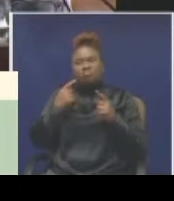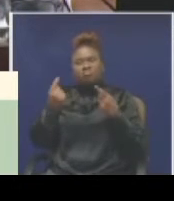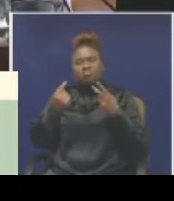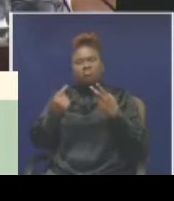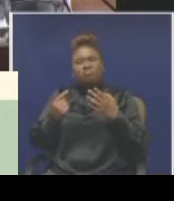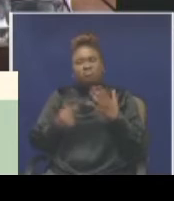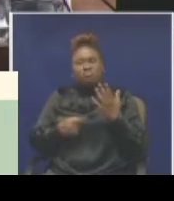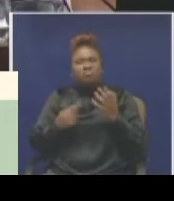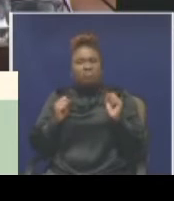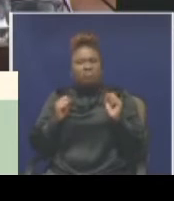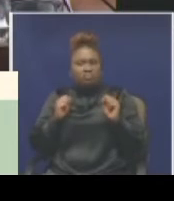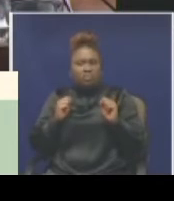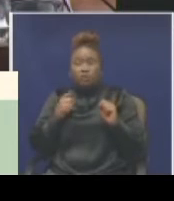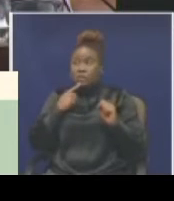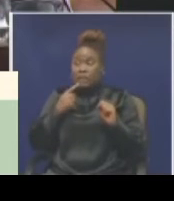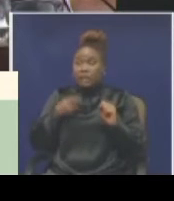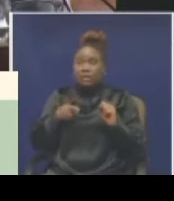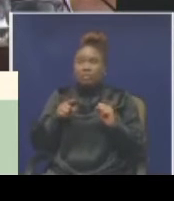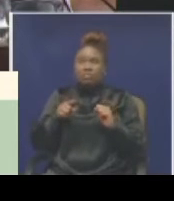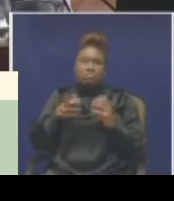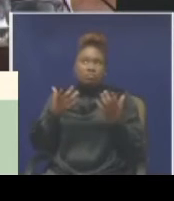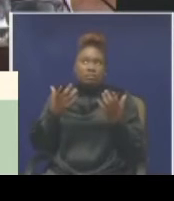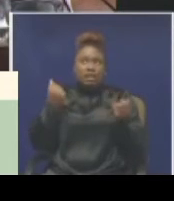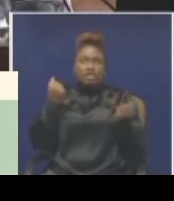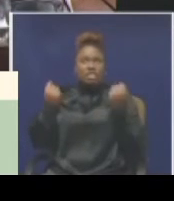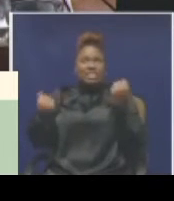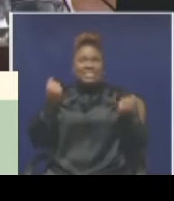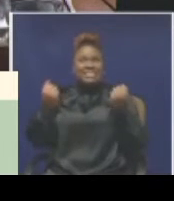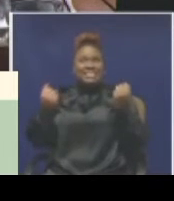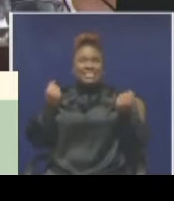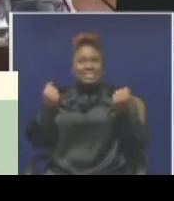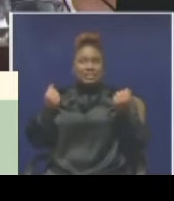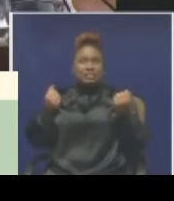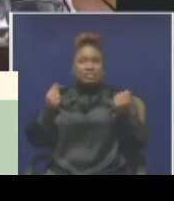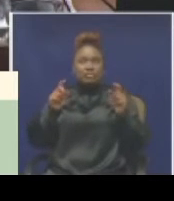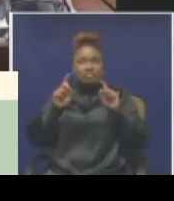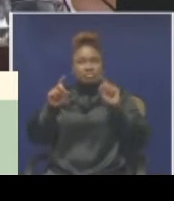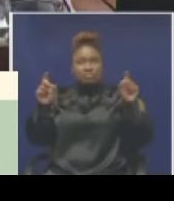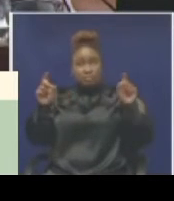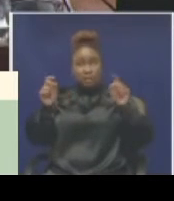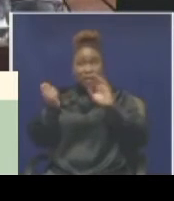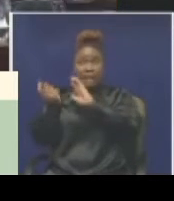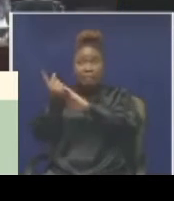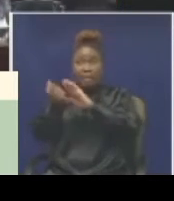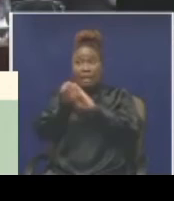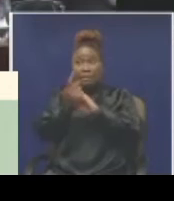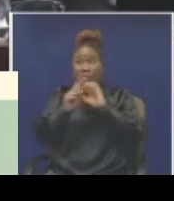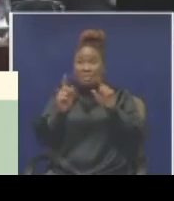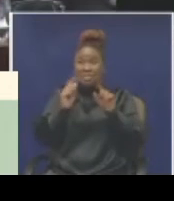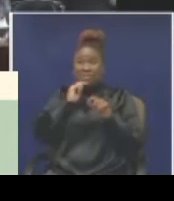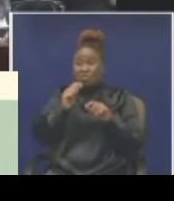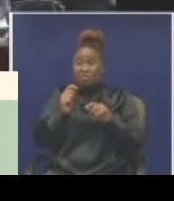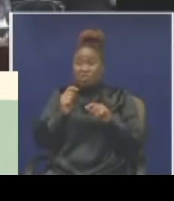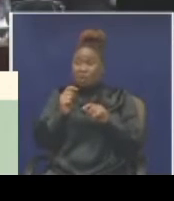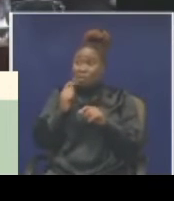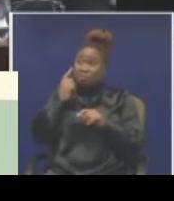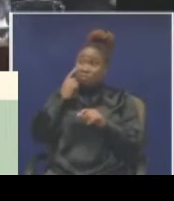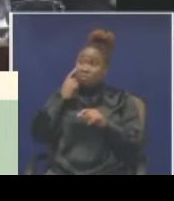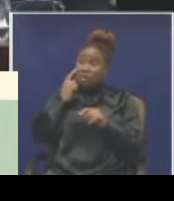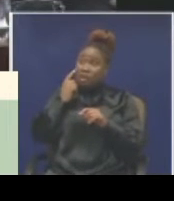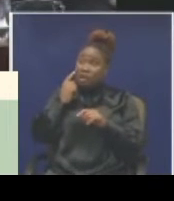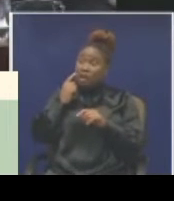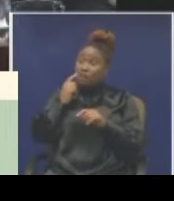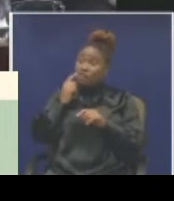you said are happening in the current justice system. Unfortunately, this is on paper indeed. It's not what is